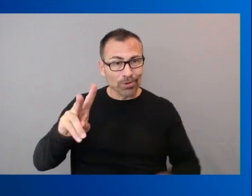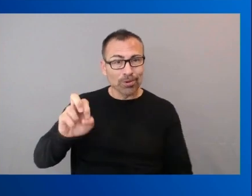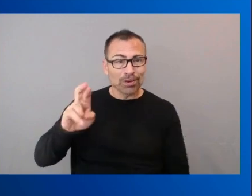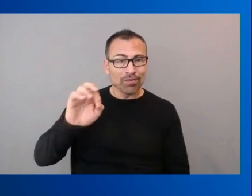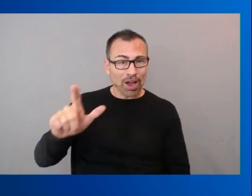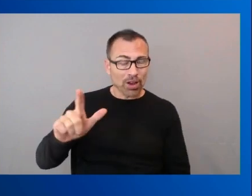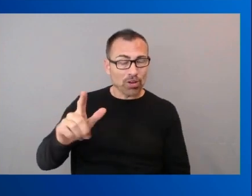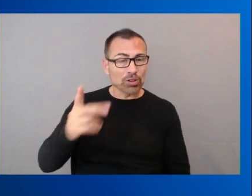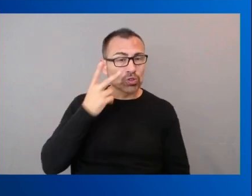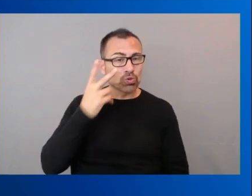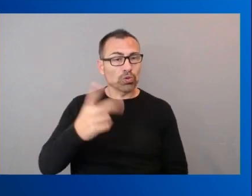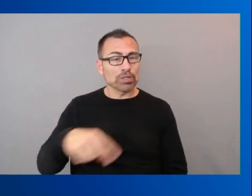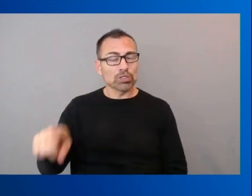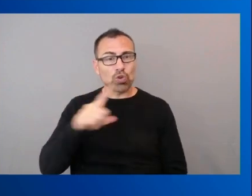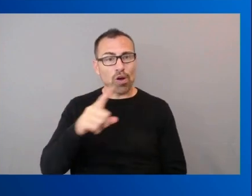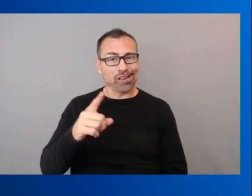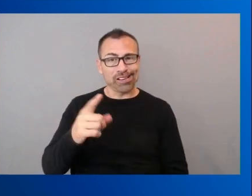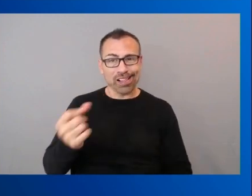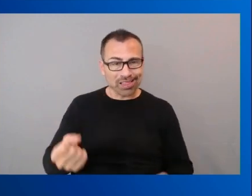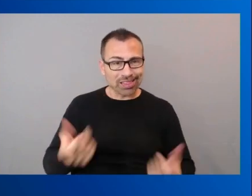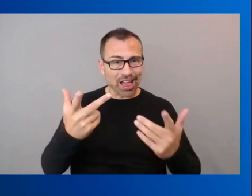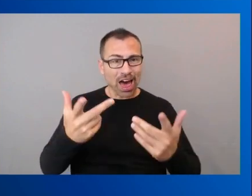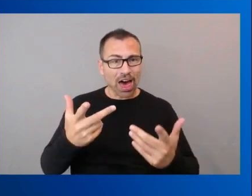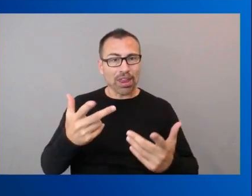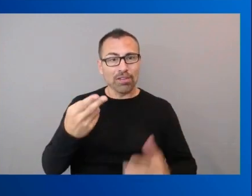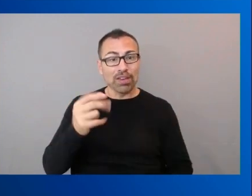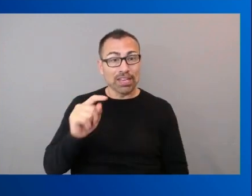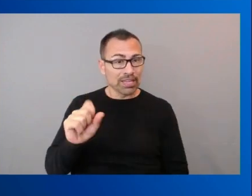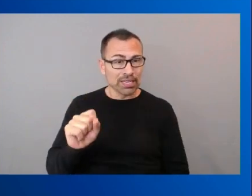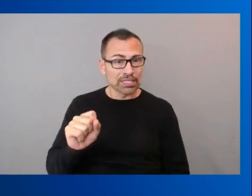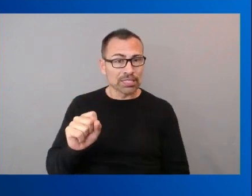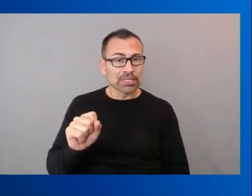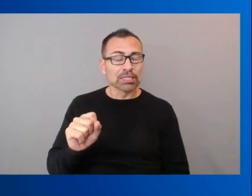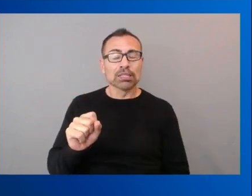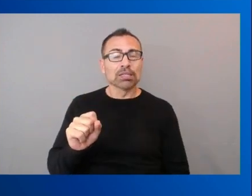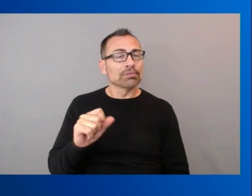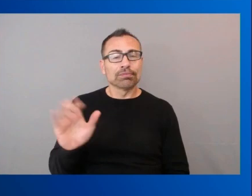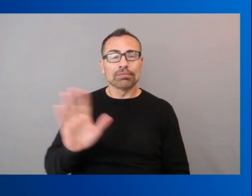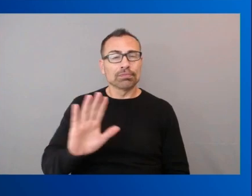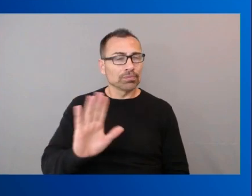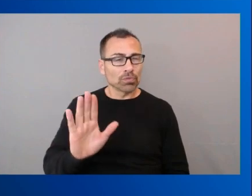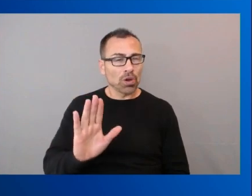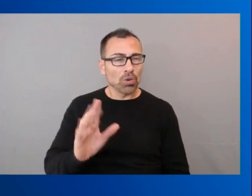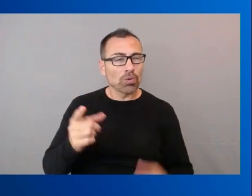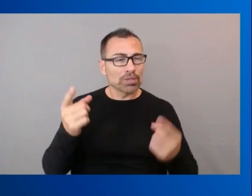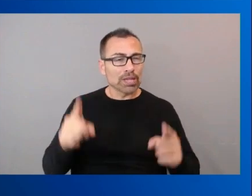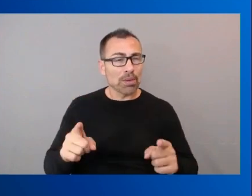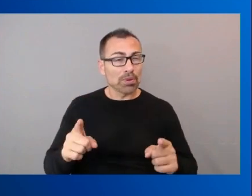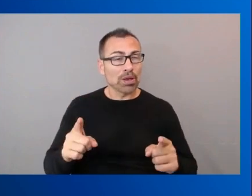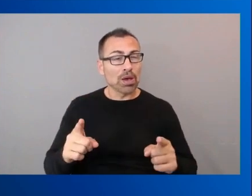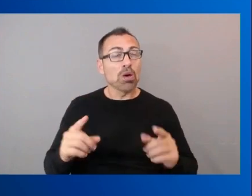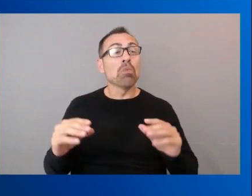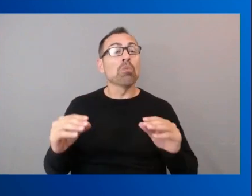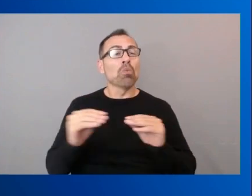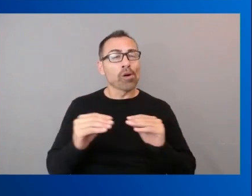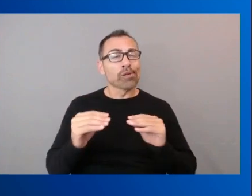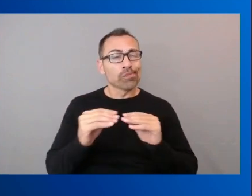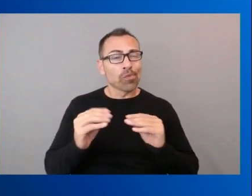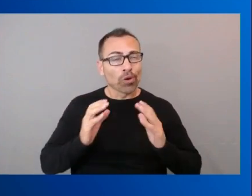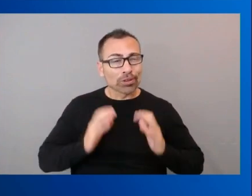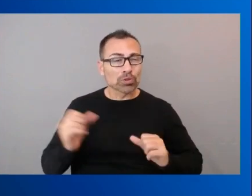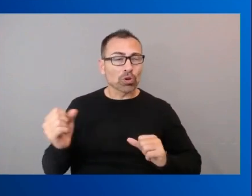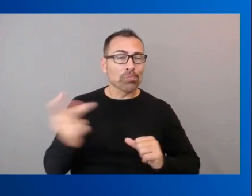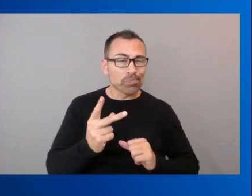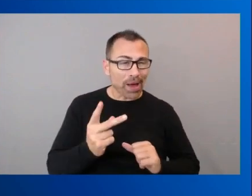taking loads of hits. And that was not the case. It was the case that we had more and more consumers going back to the producer, going back to a service to get more and